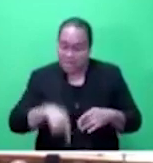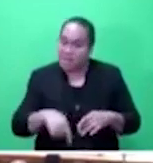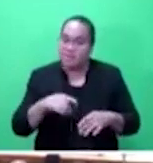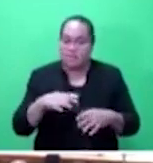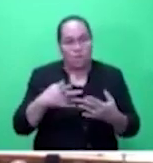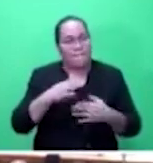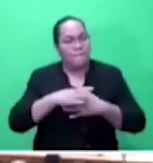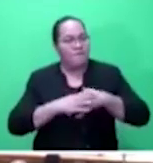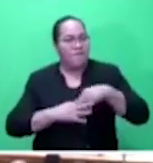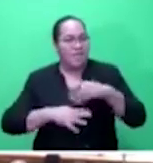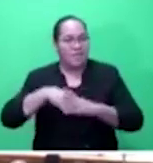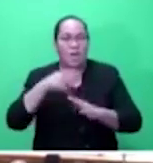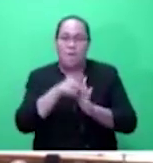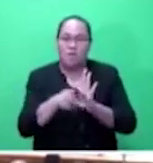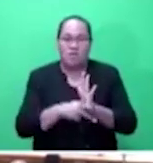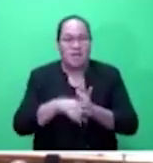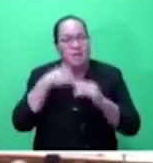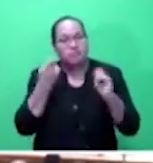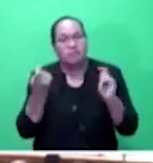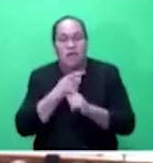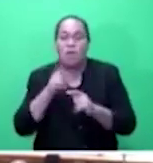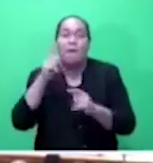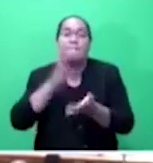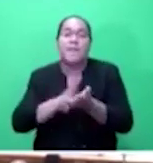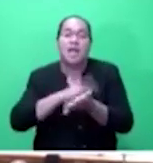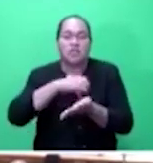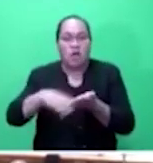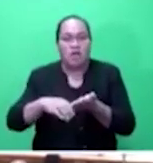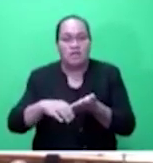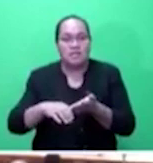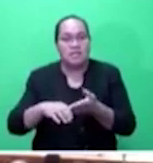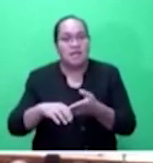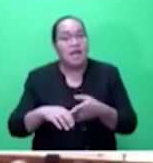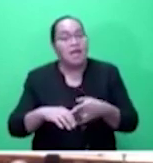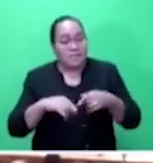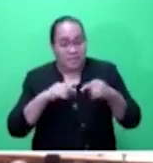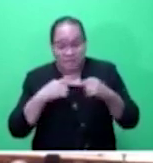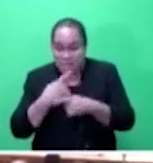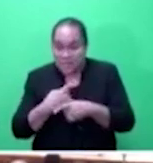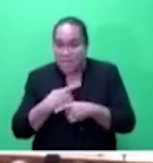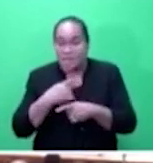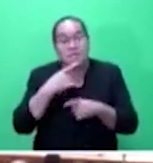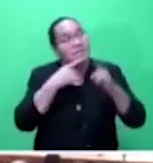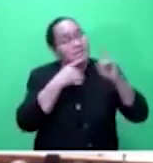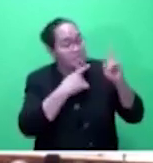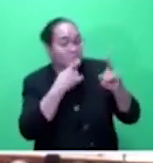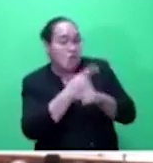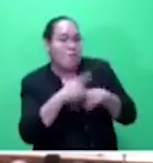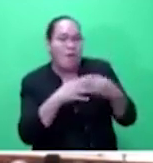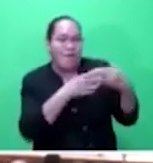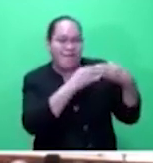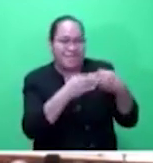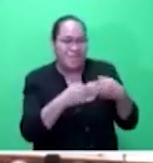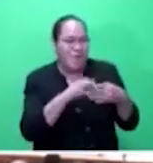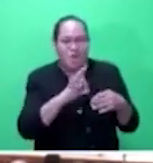more flexible policies and billion-dollar stimulus packages. They actually call for leadership, not with words but with deeds. That's